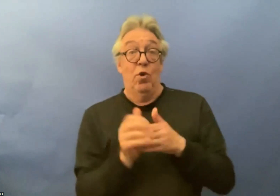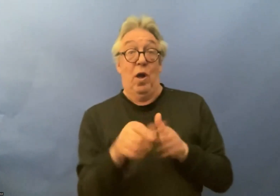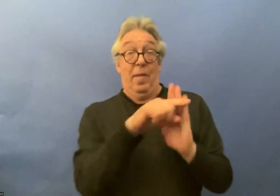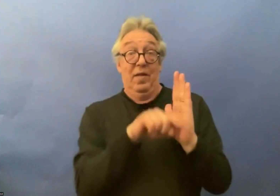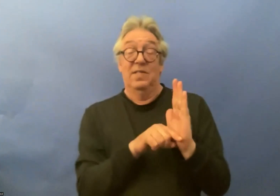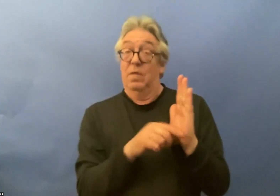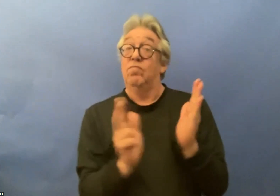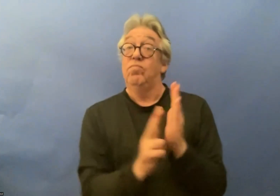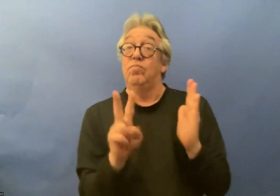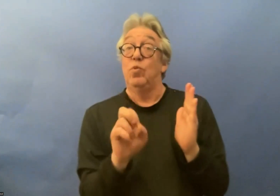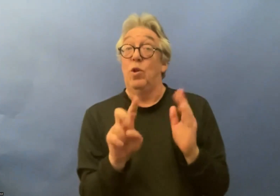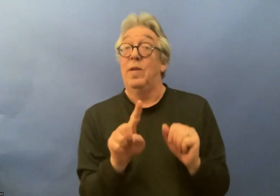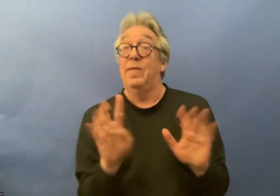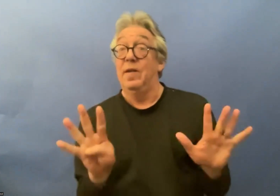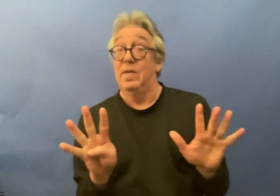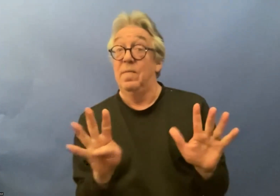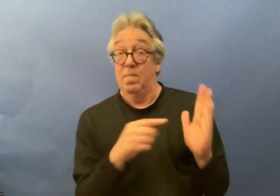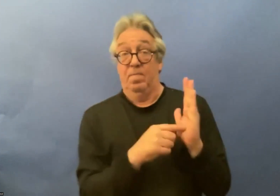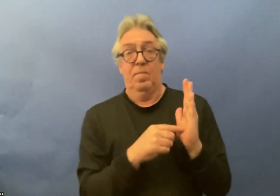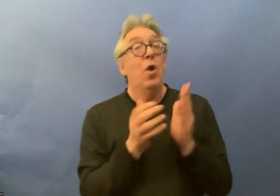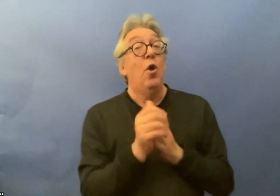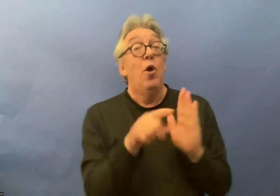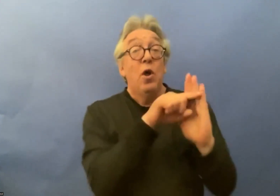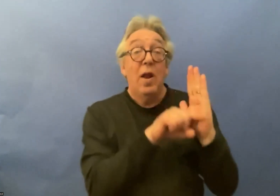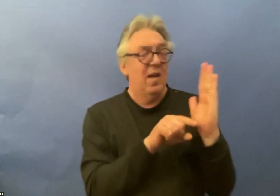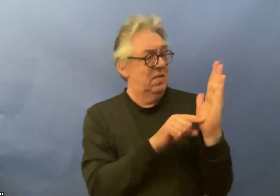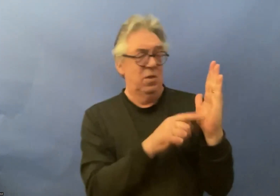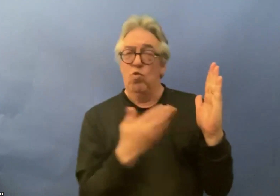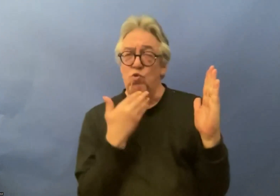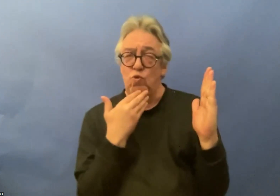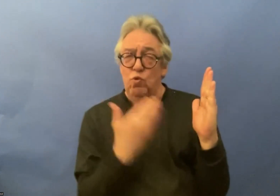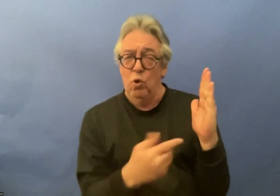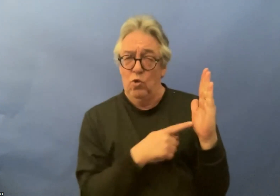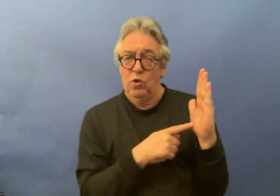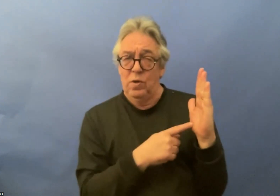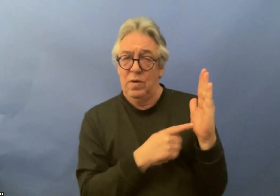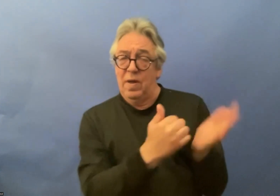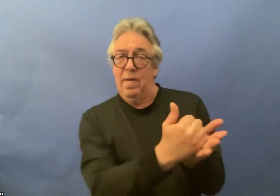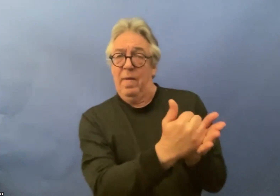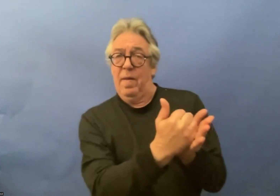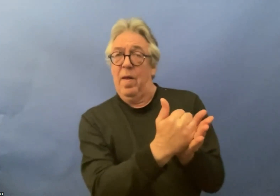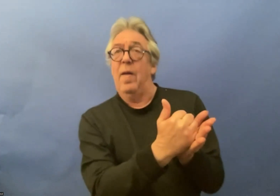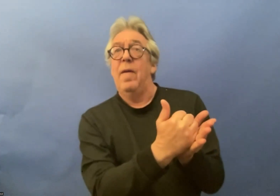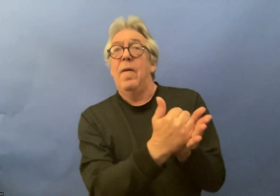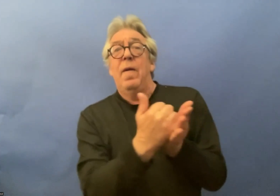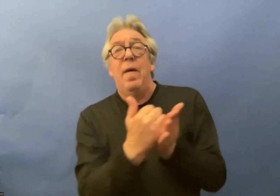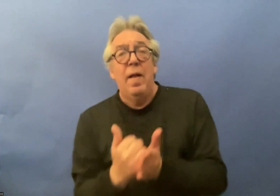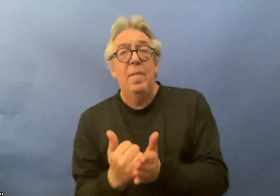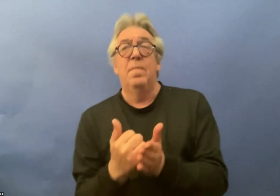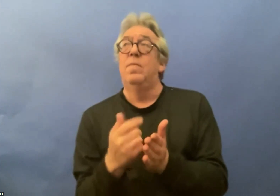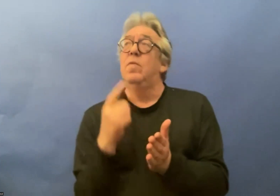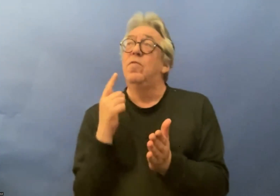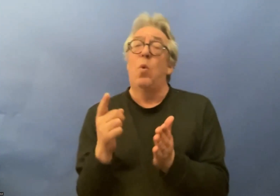a significant and great guidance for cross-sectoral